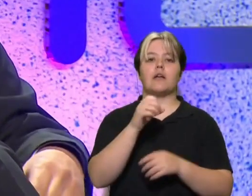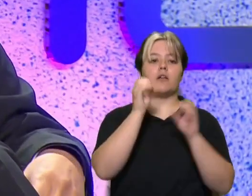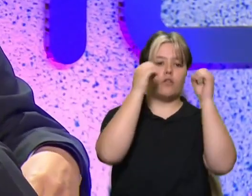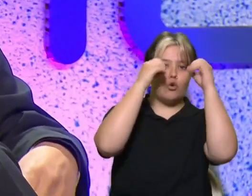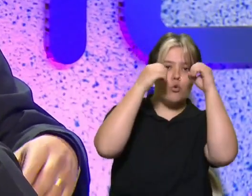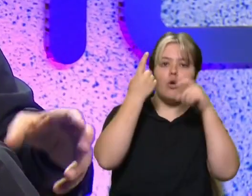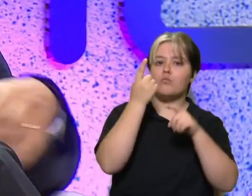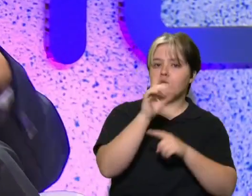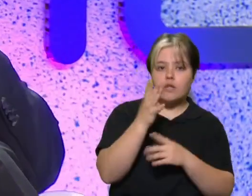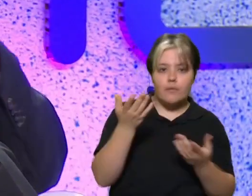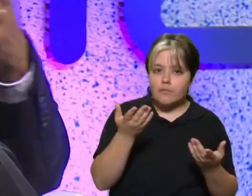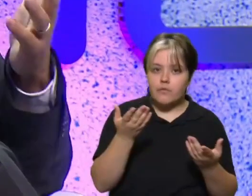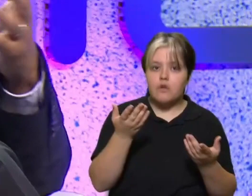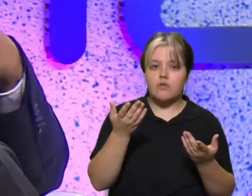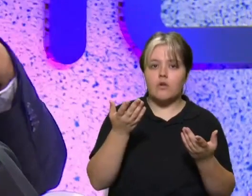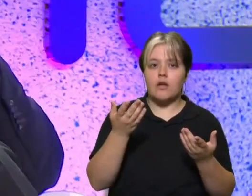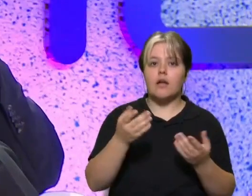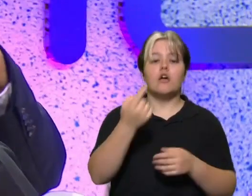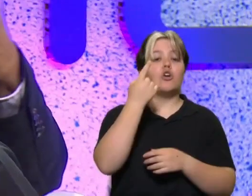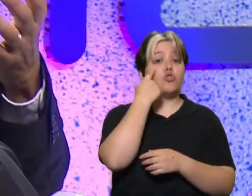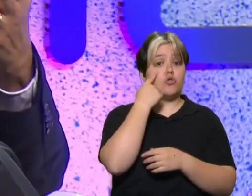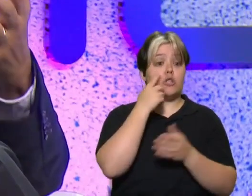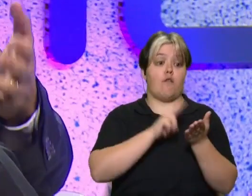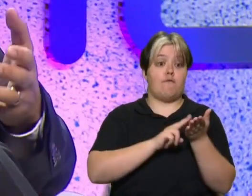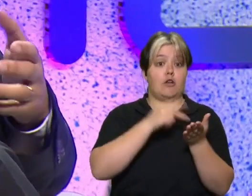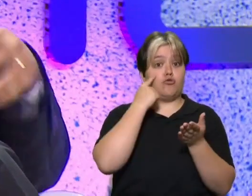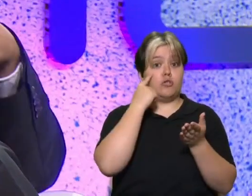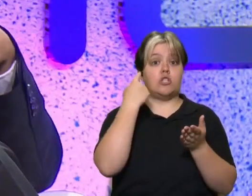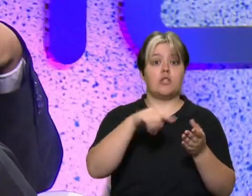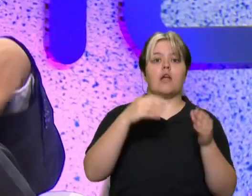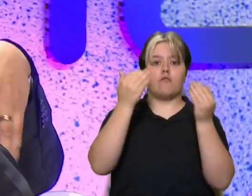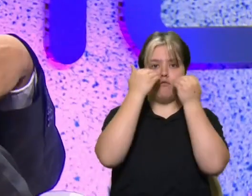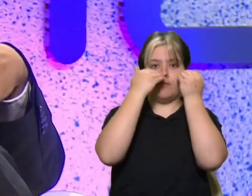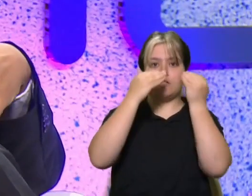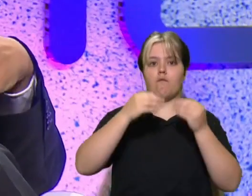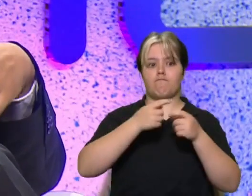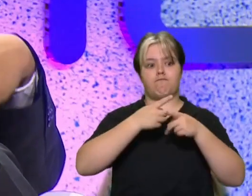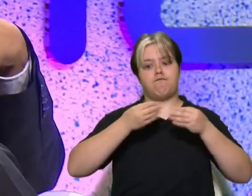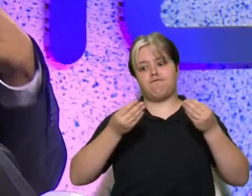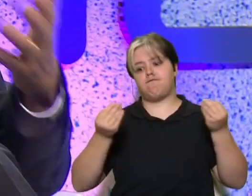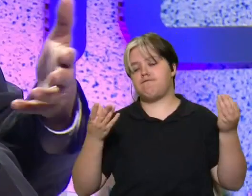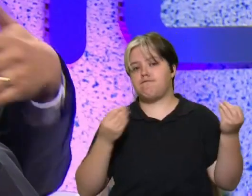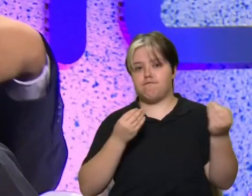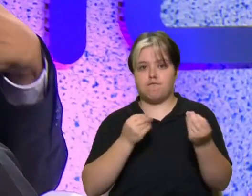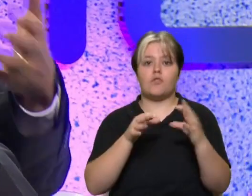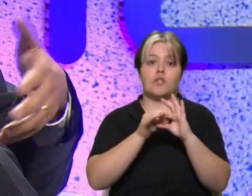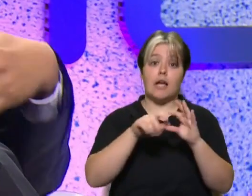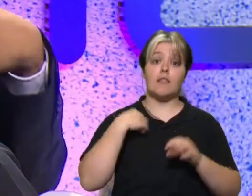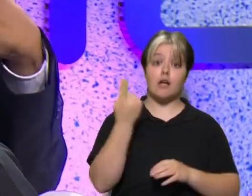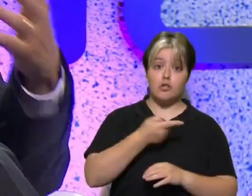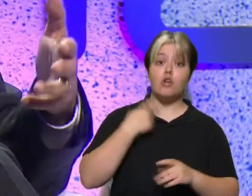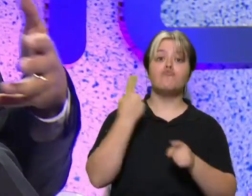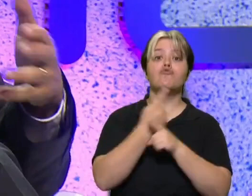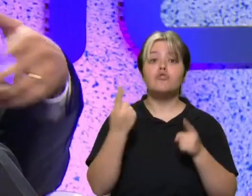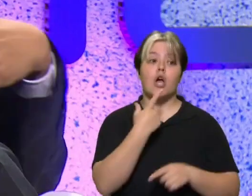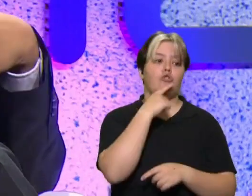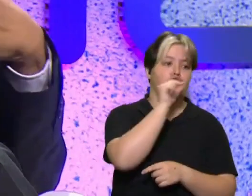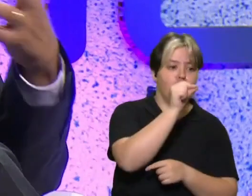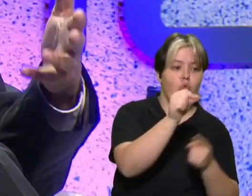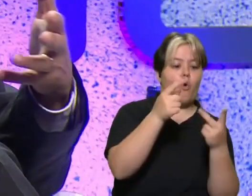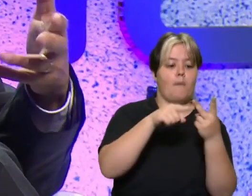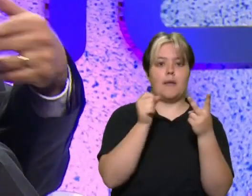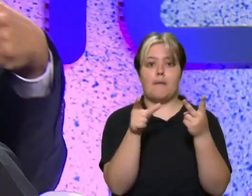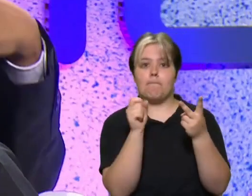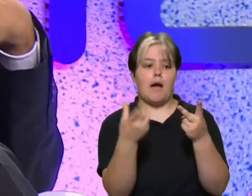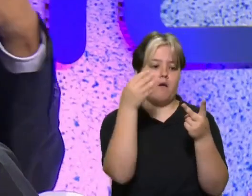the vertex like Google's and so on, have a lot of information on us, so because we register, log